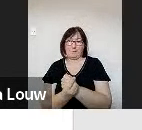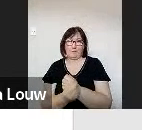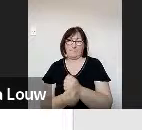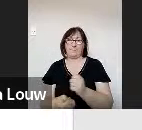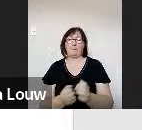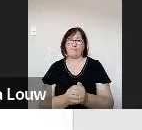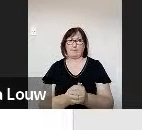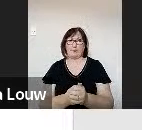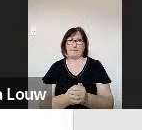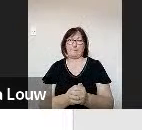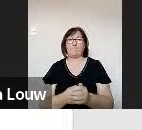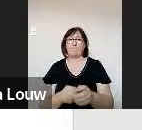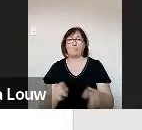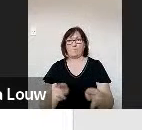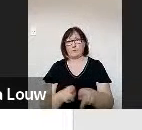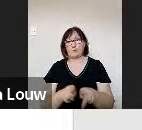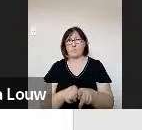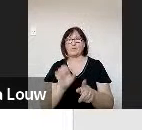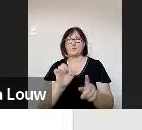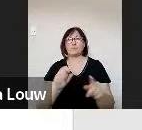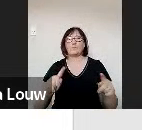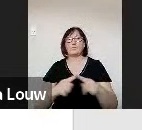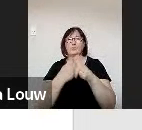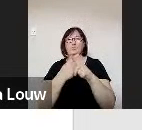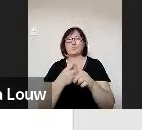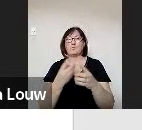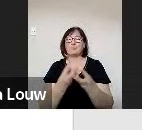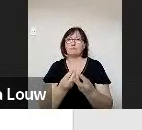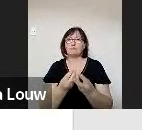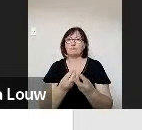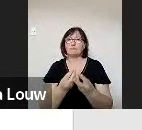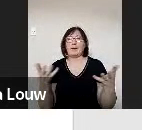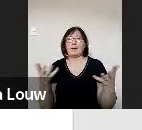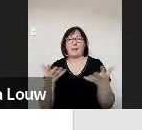but not least, dispute resolution.